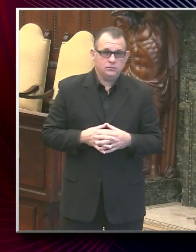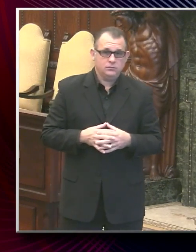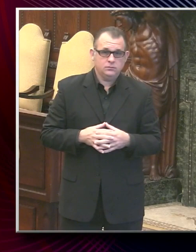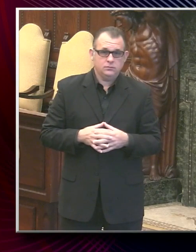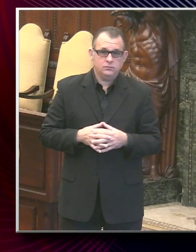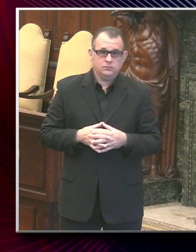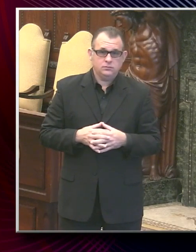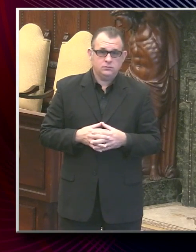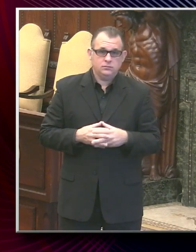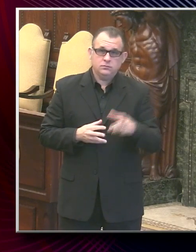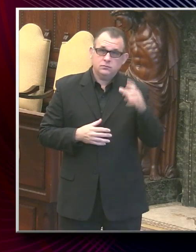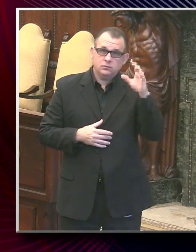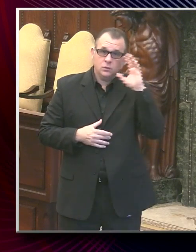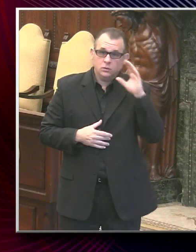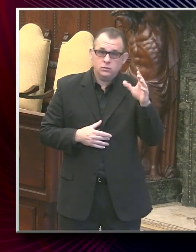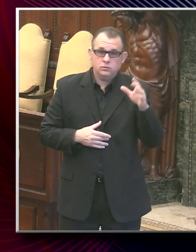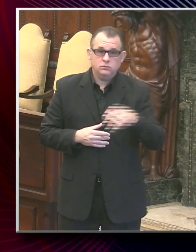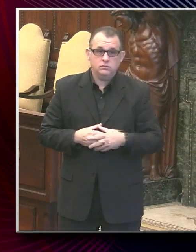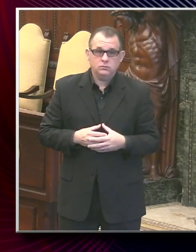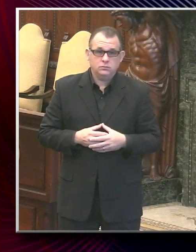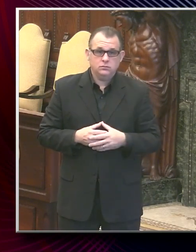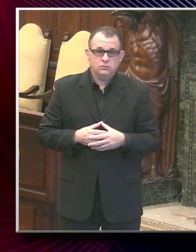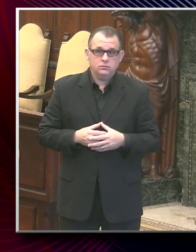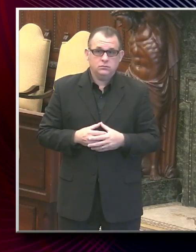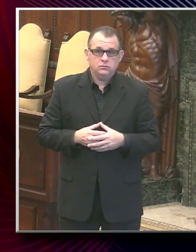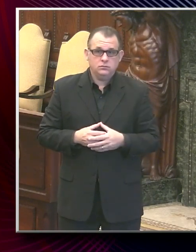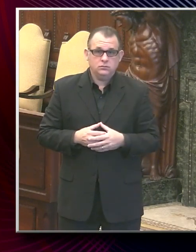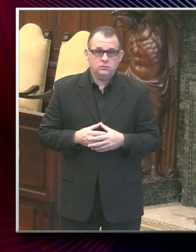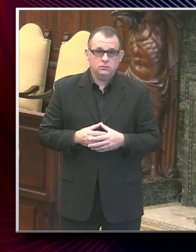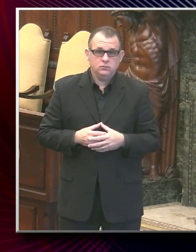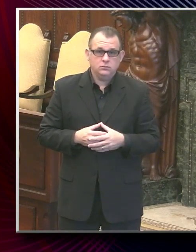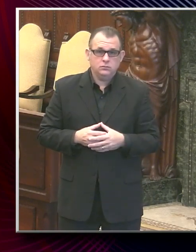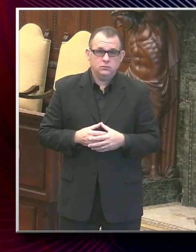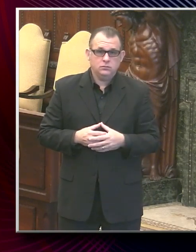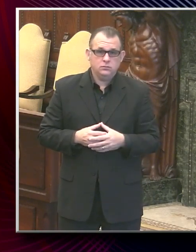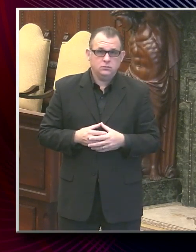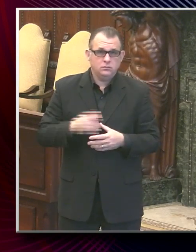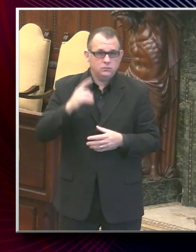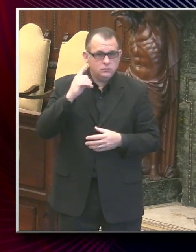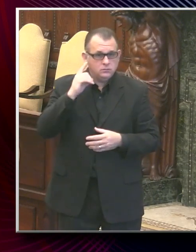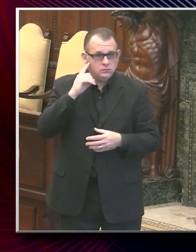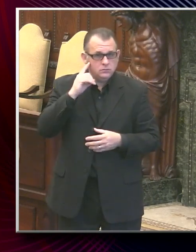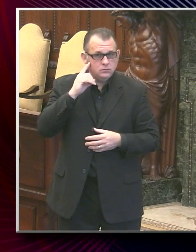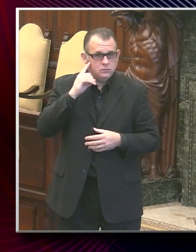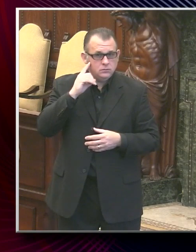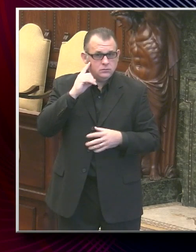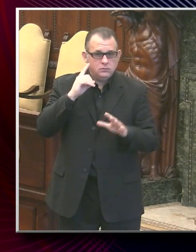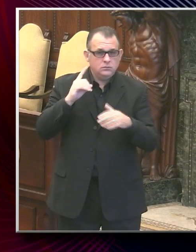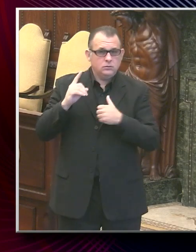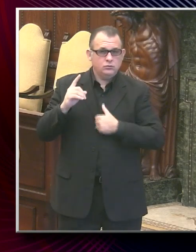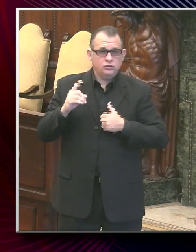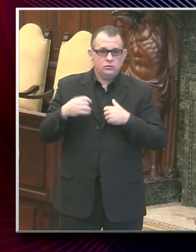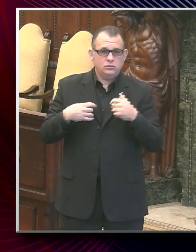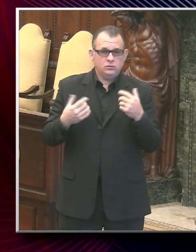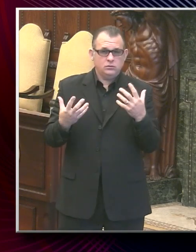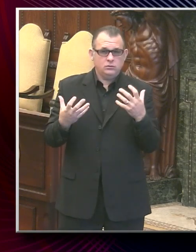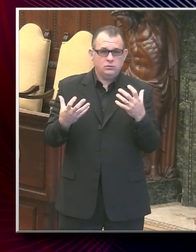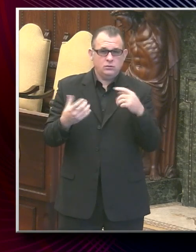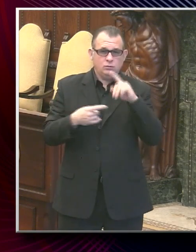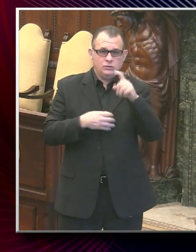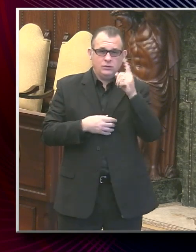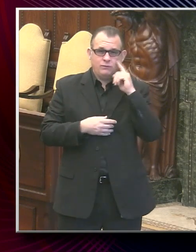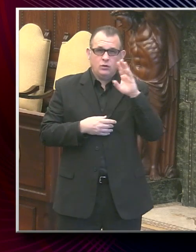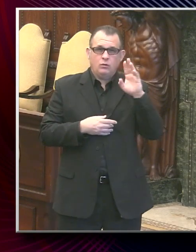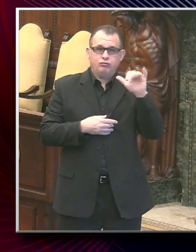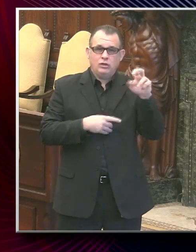Yeah, hi there. I'm sorry, when I alerted the mayor's office, I wanted to talk to Brian. They said he would be on this call, and I need to ask